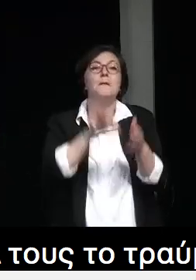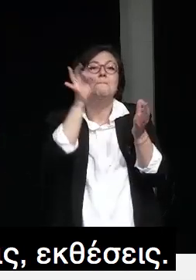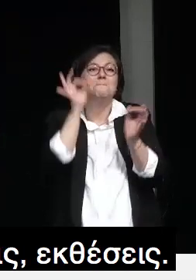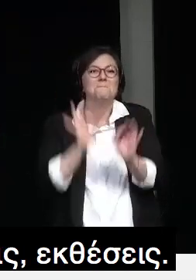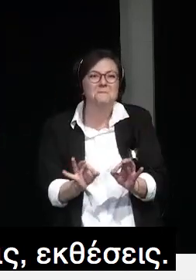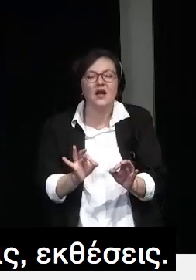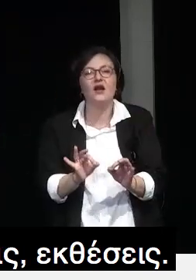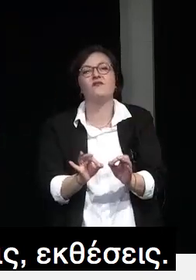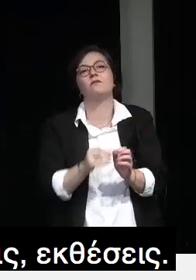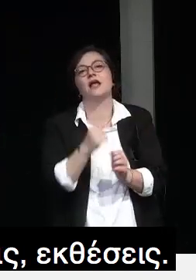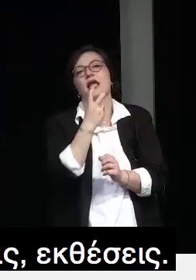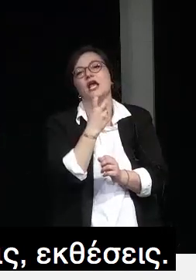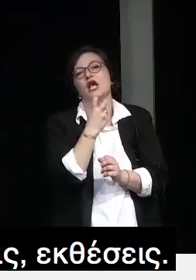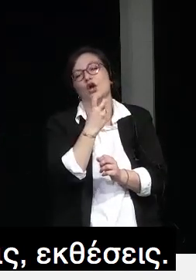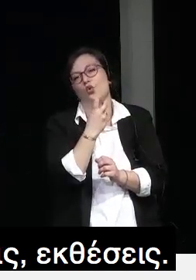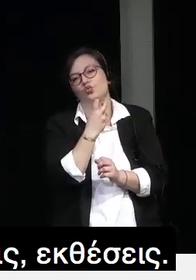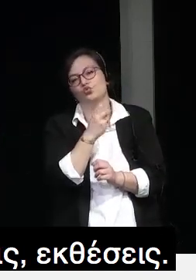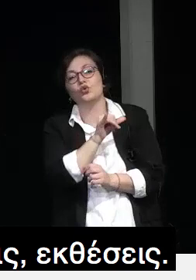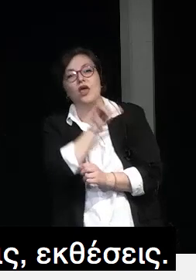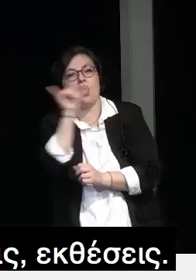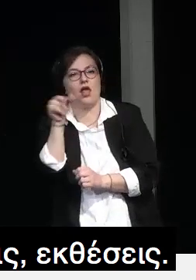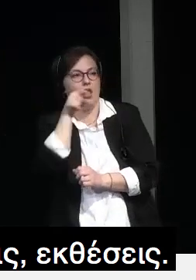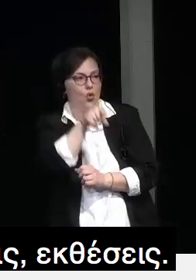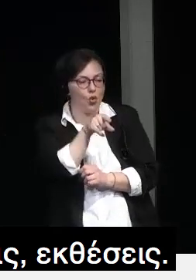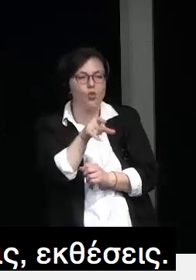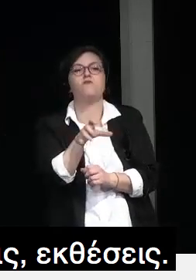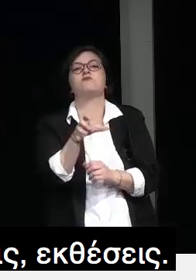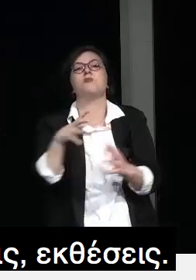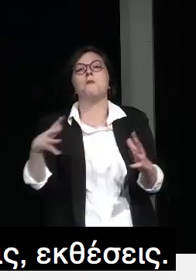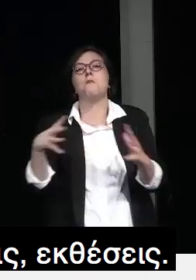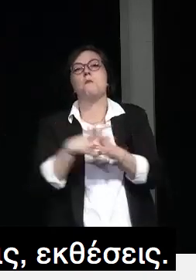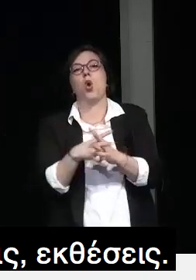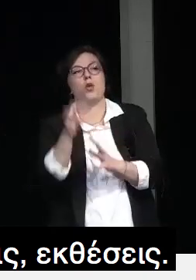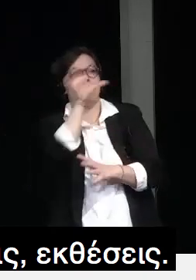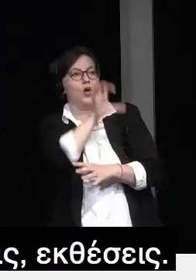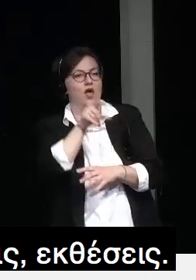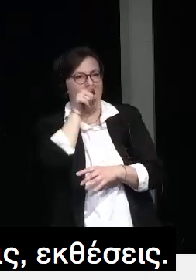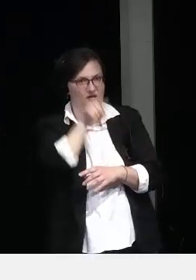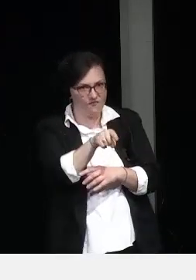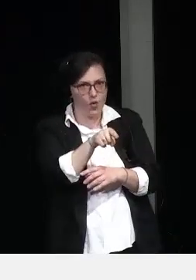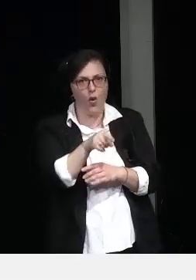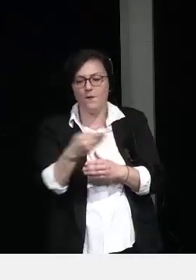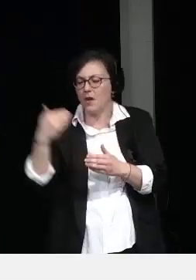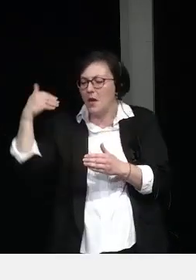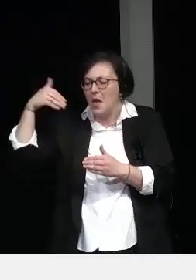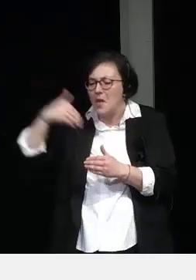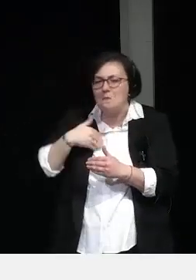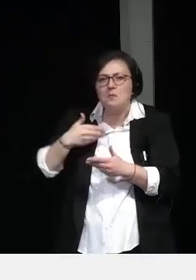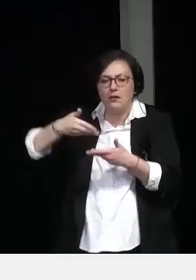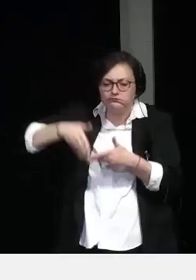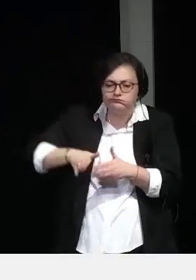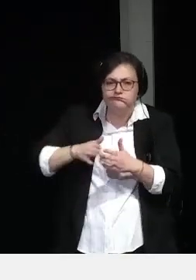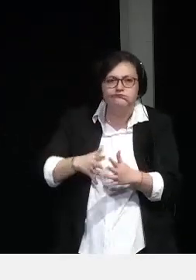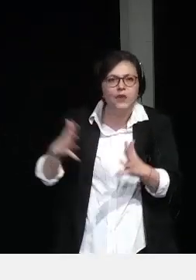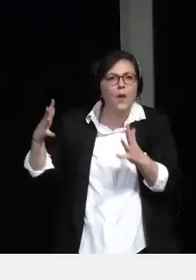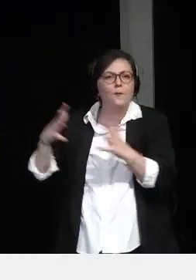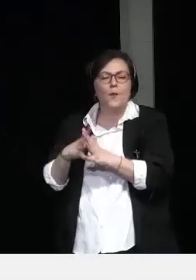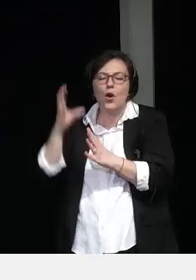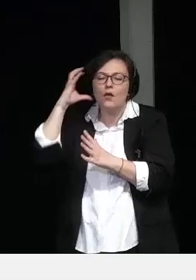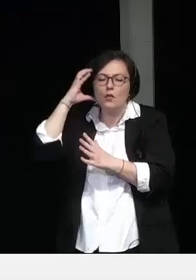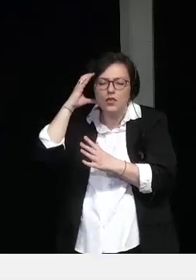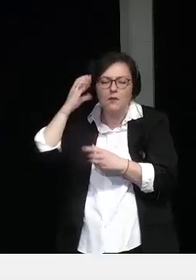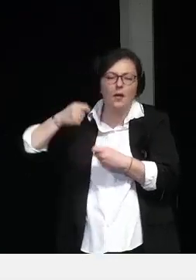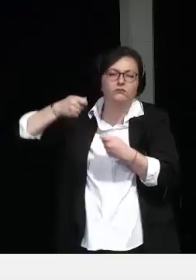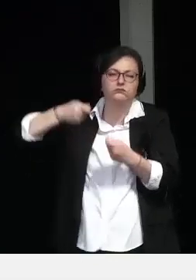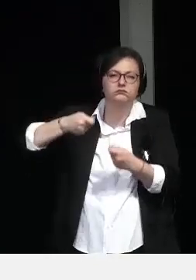trauma, and it was taken out after interviews in museums and discussions and exhibitions. So all this issue of healing through,